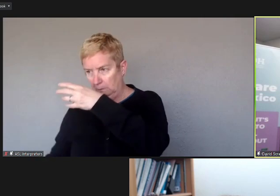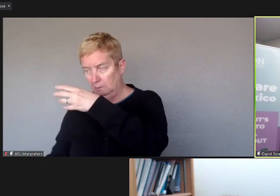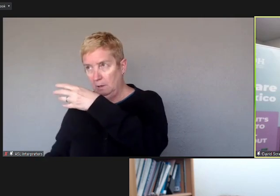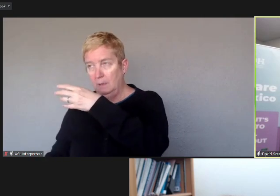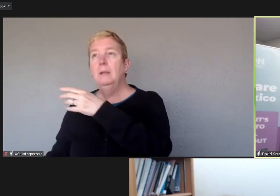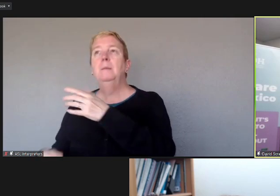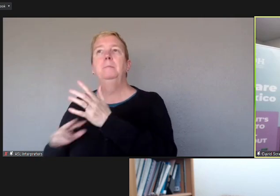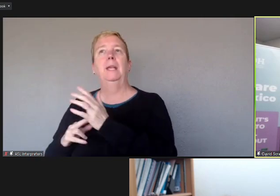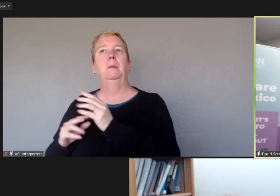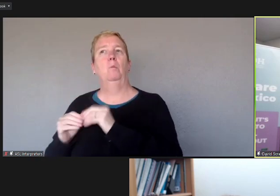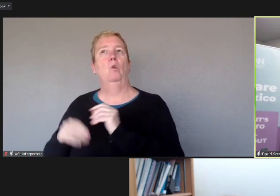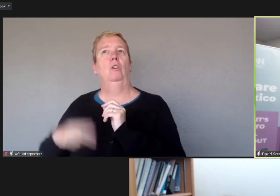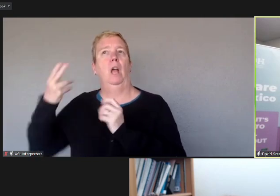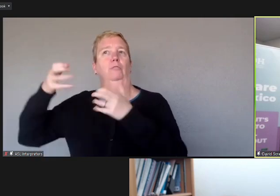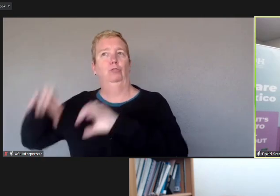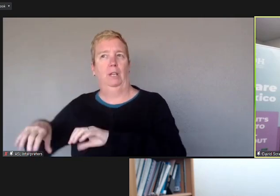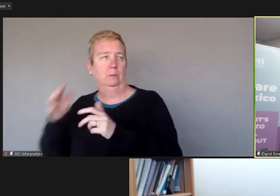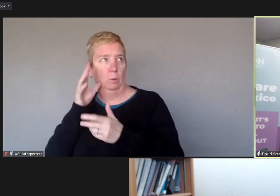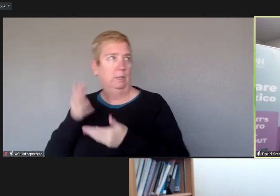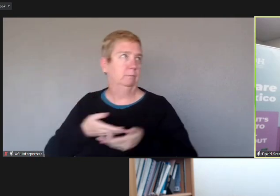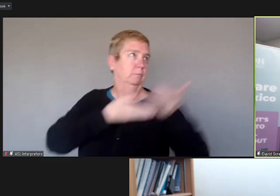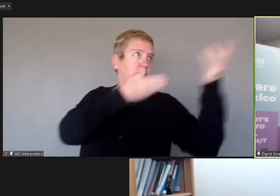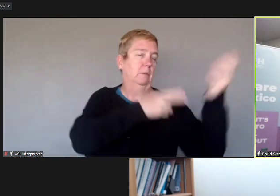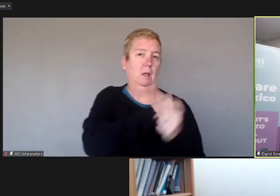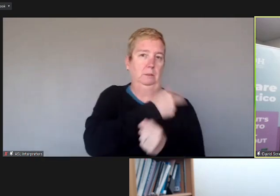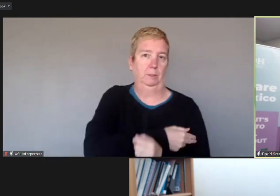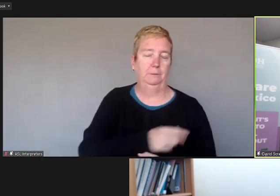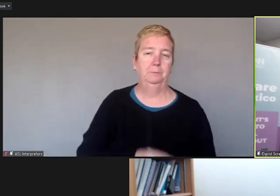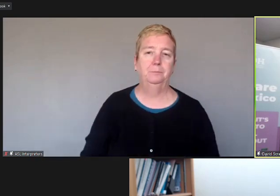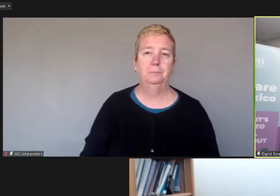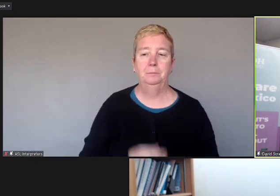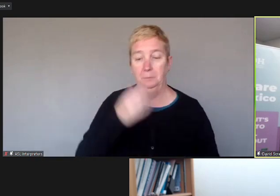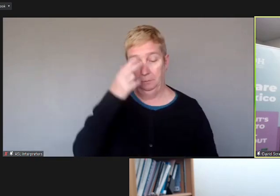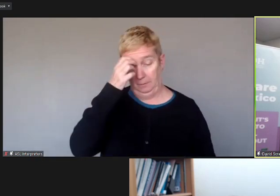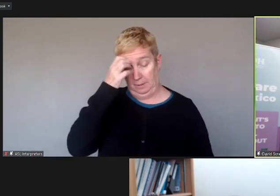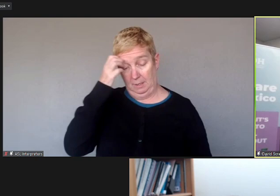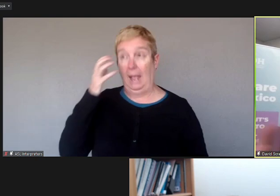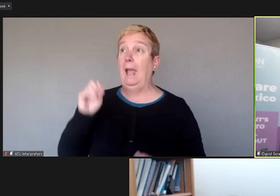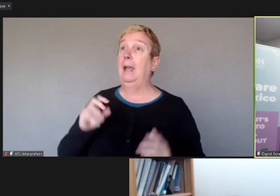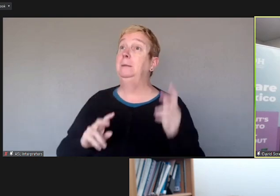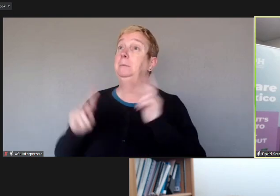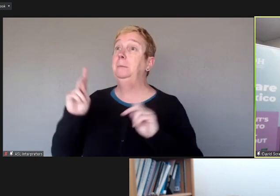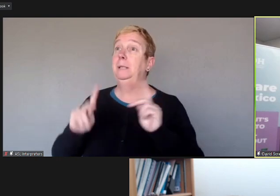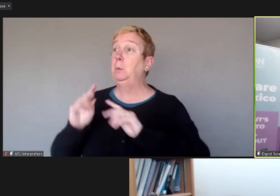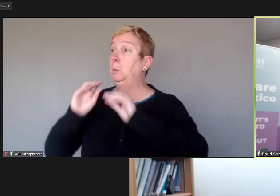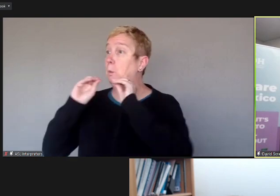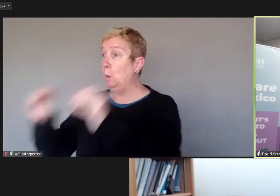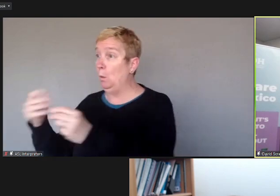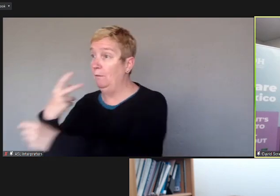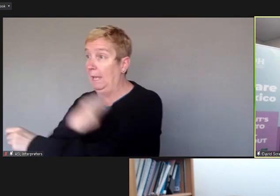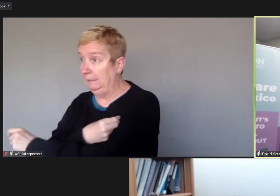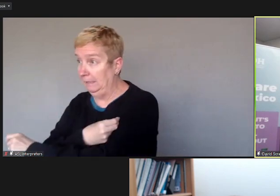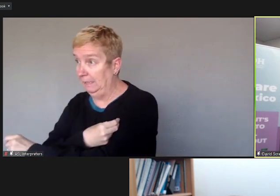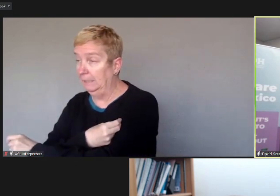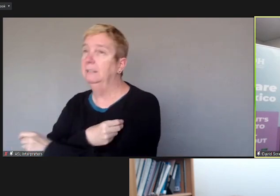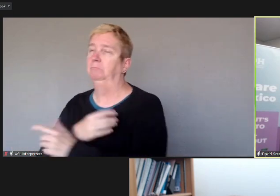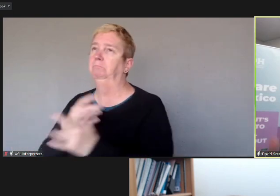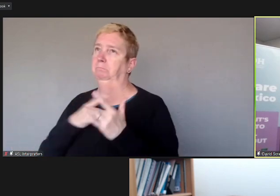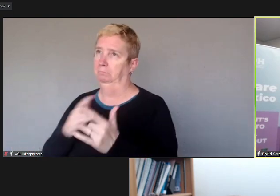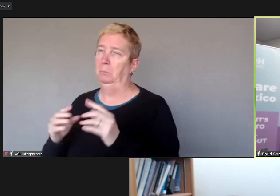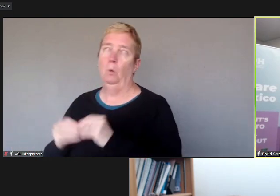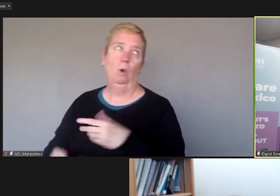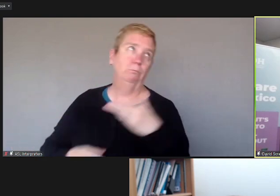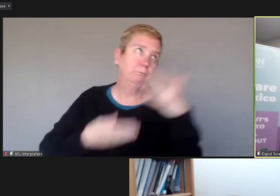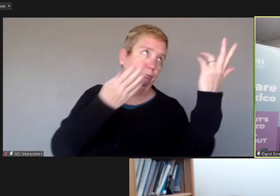people without. And people who are unvaccinated more likely to end up in the hospital